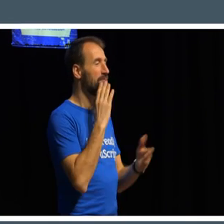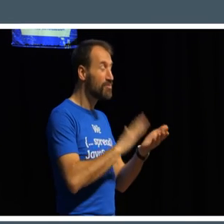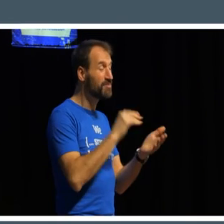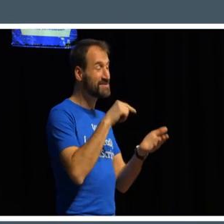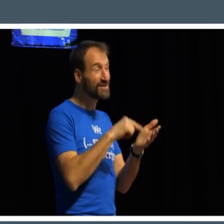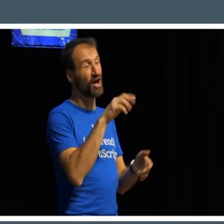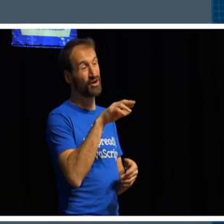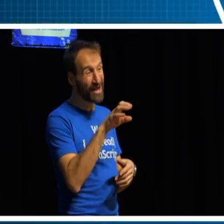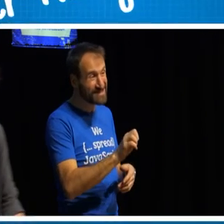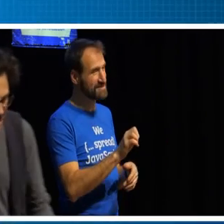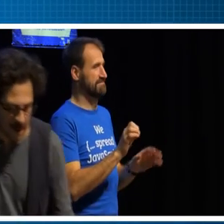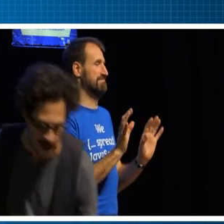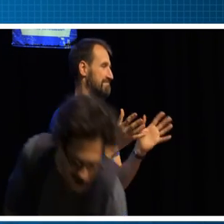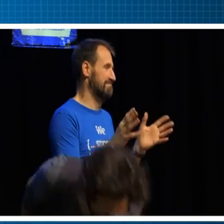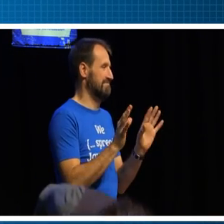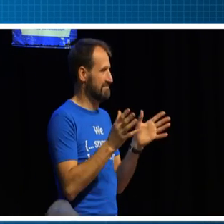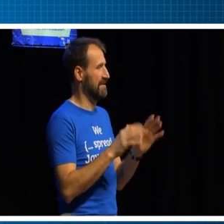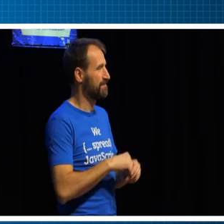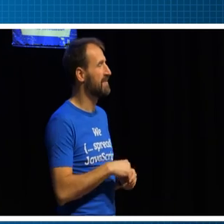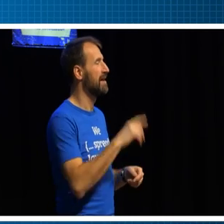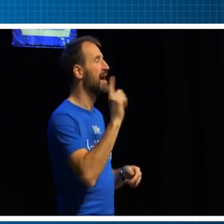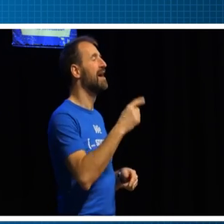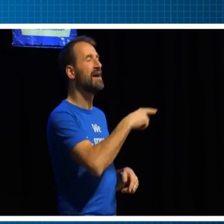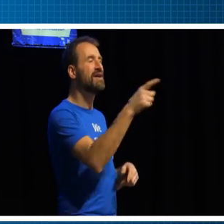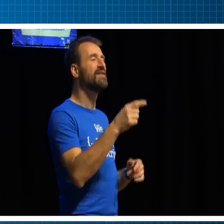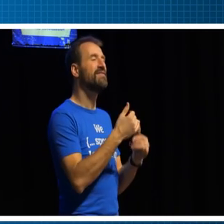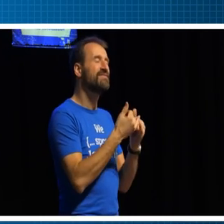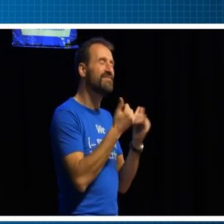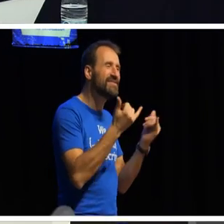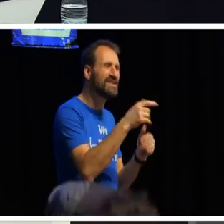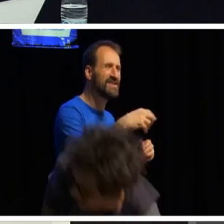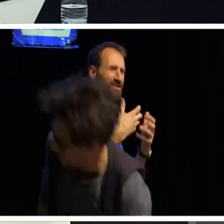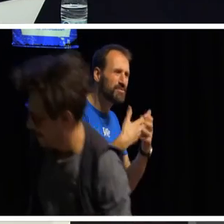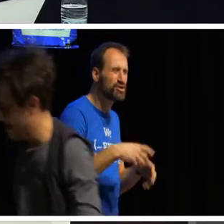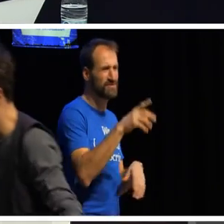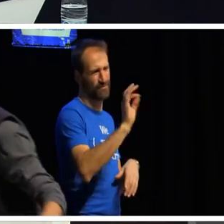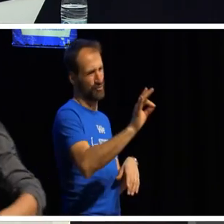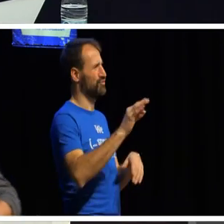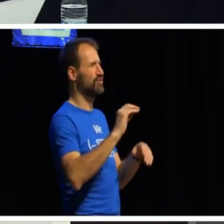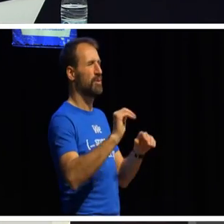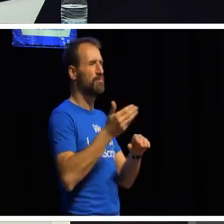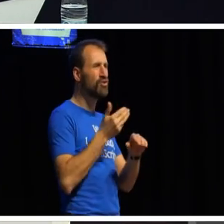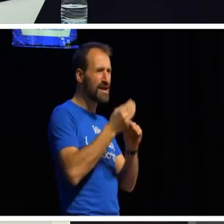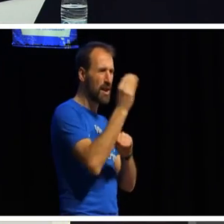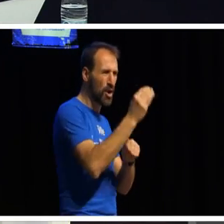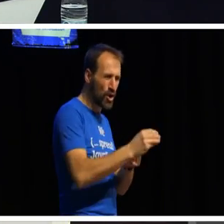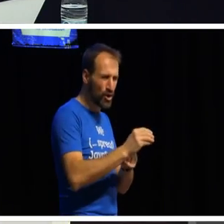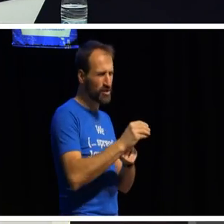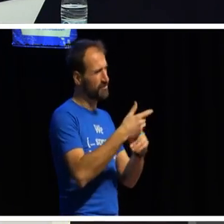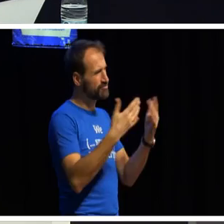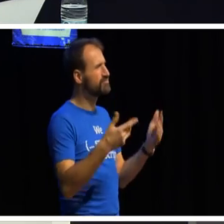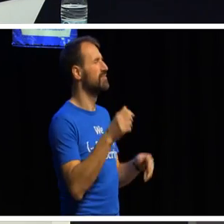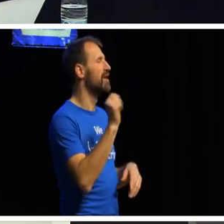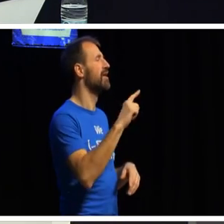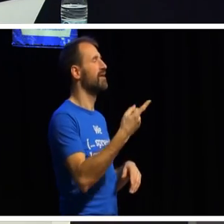So once you include this sort of preload stuff, and you can use it, it sends a special header as well, so you can kind of know, like, oh, if this is a service worker